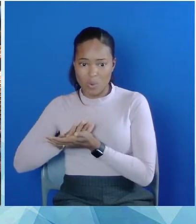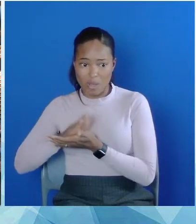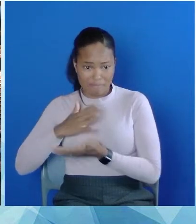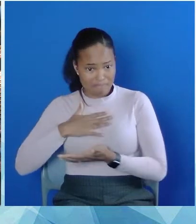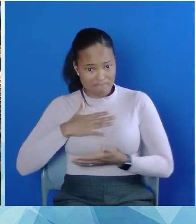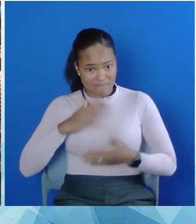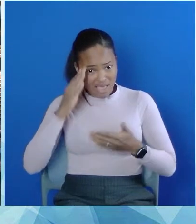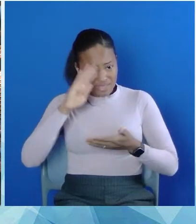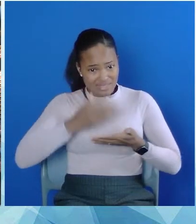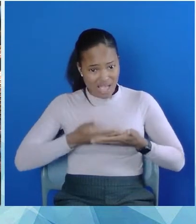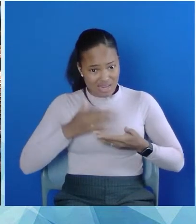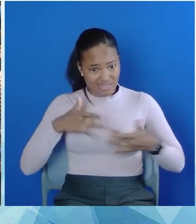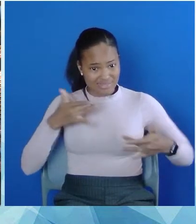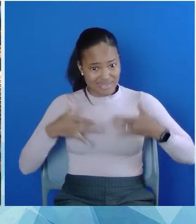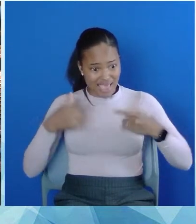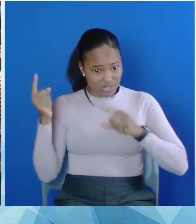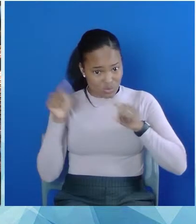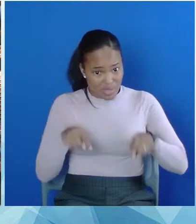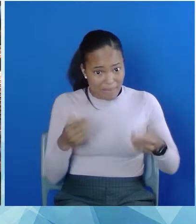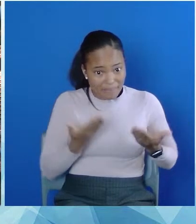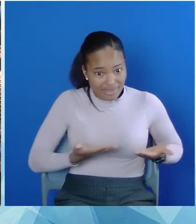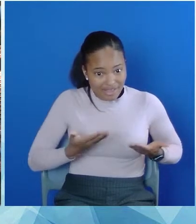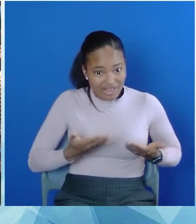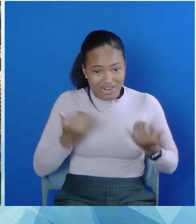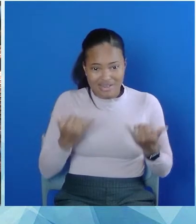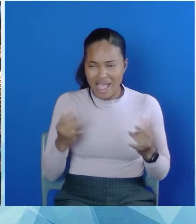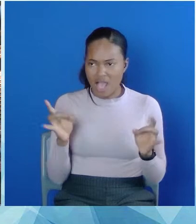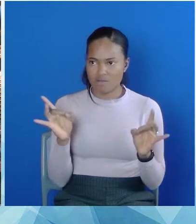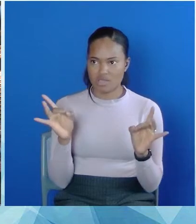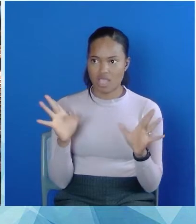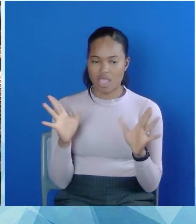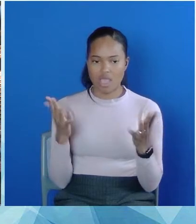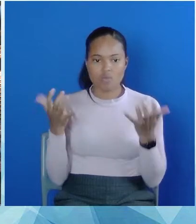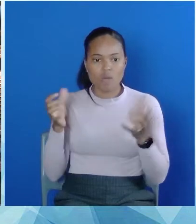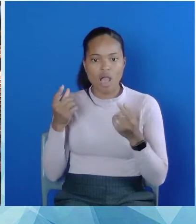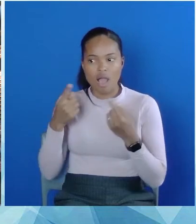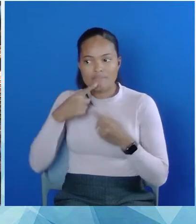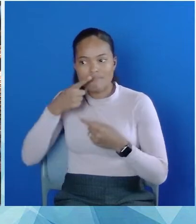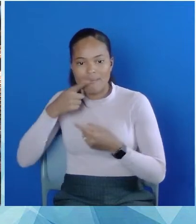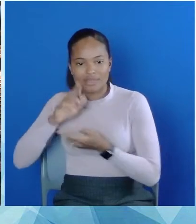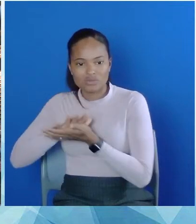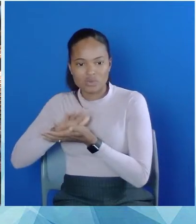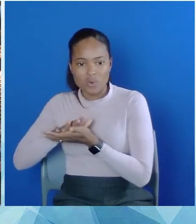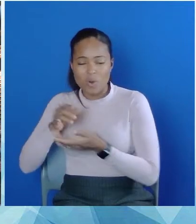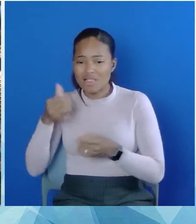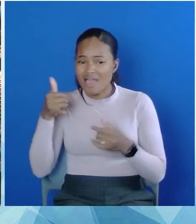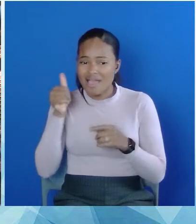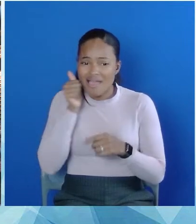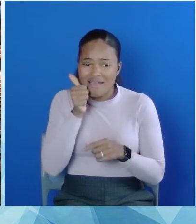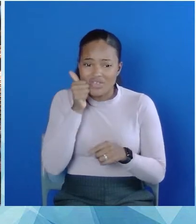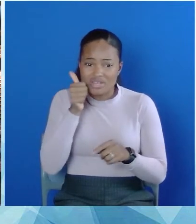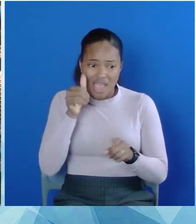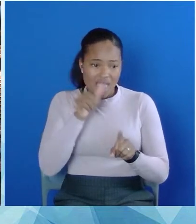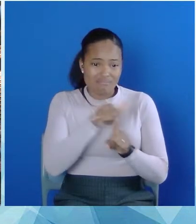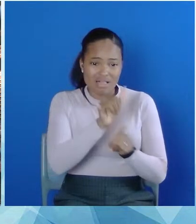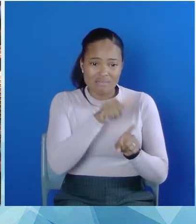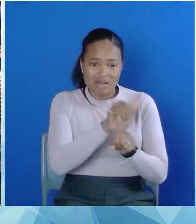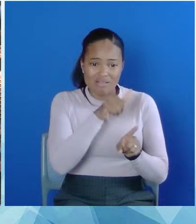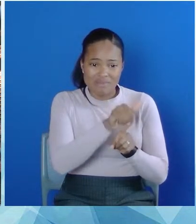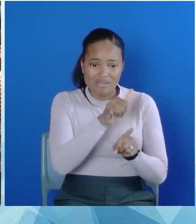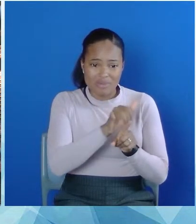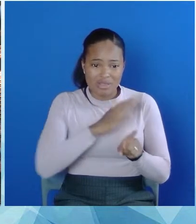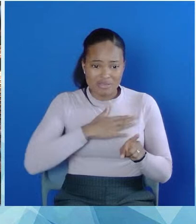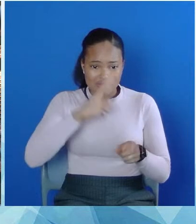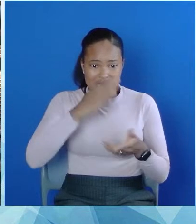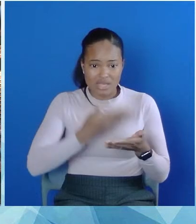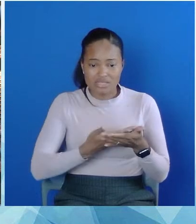this school. And now he hates it. He wants to go to a mainstream school. He's being bullied almost every day since this incident for standing